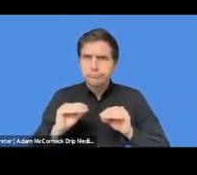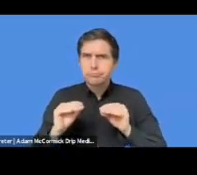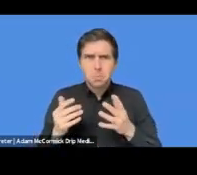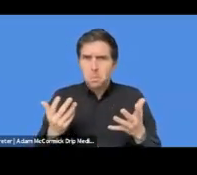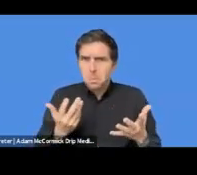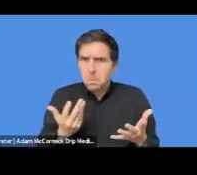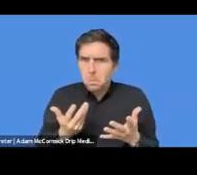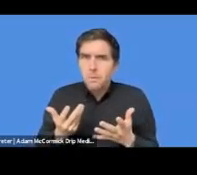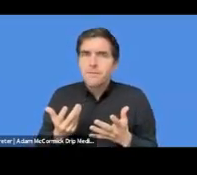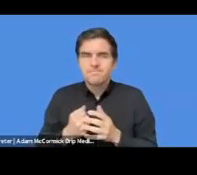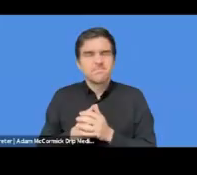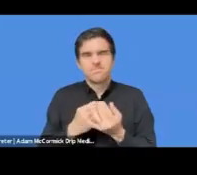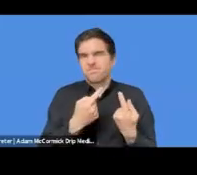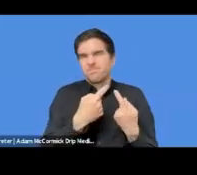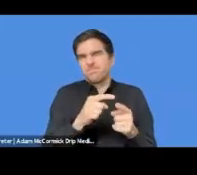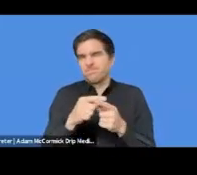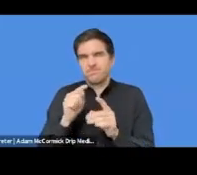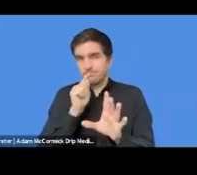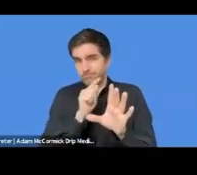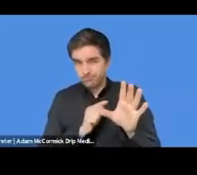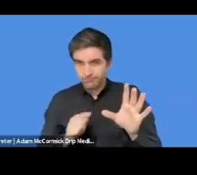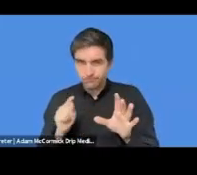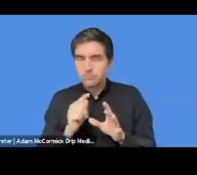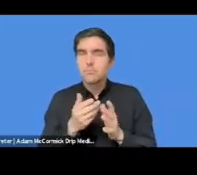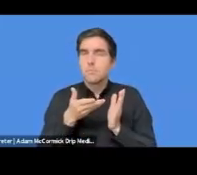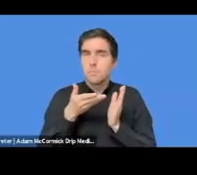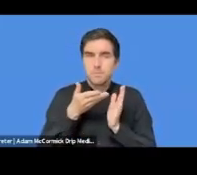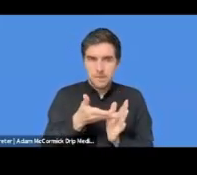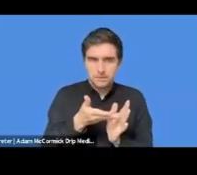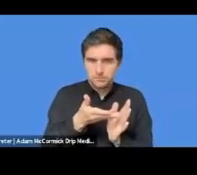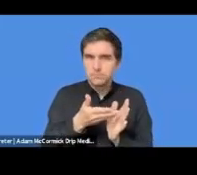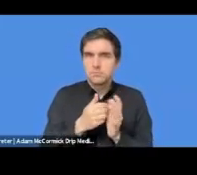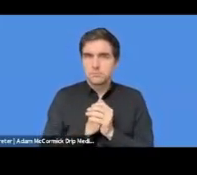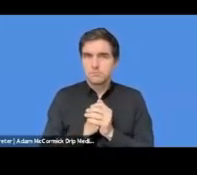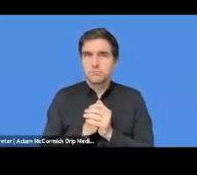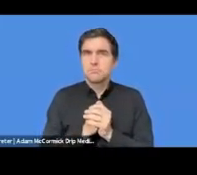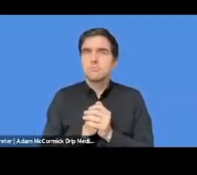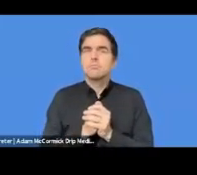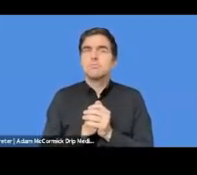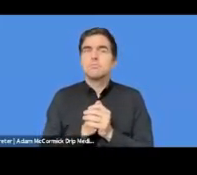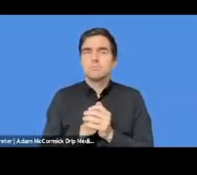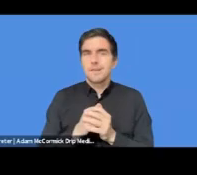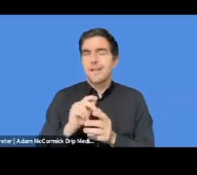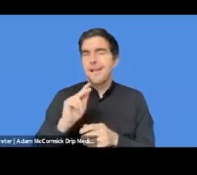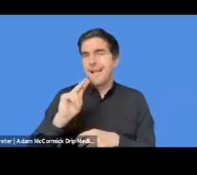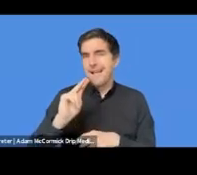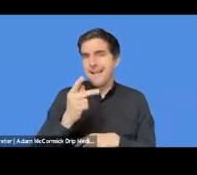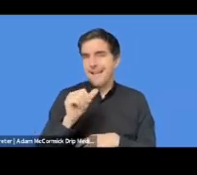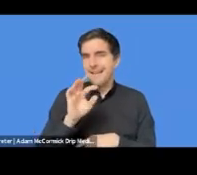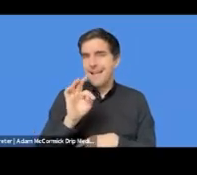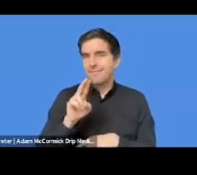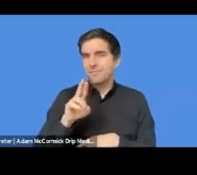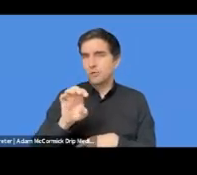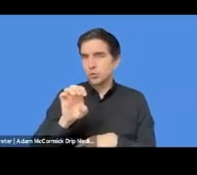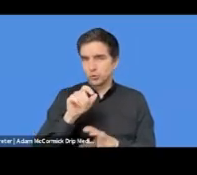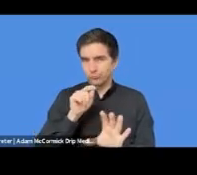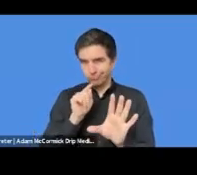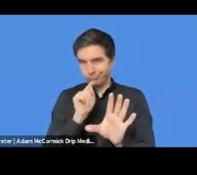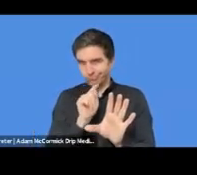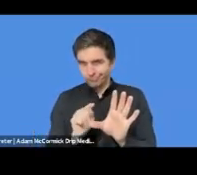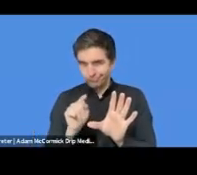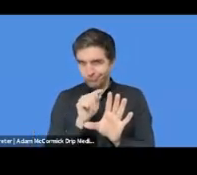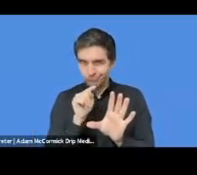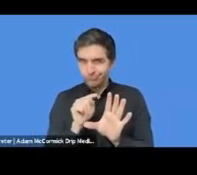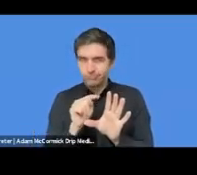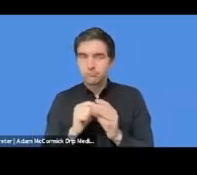Okay, so who was trained? So in different districts, but this one in Kavubya particular, we